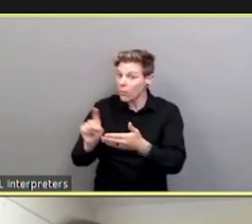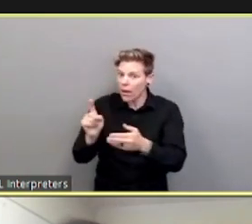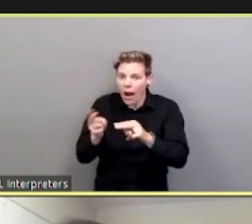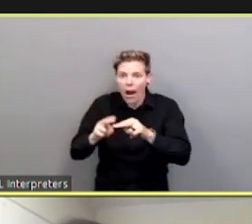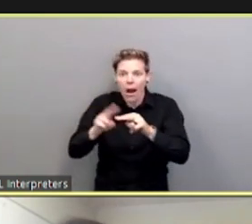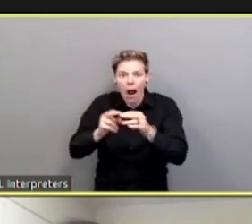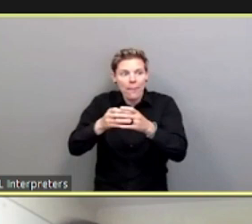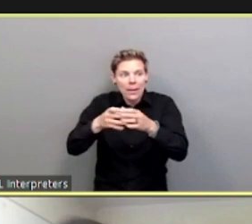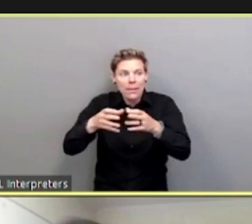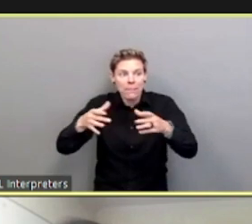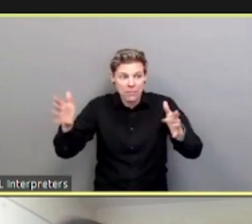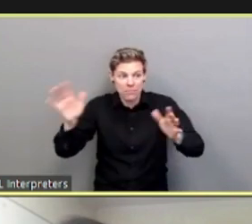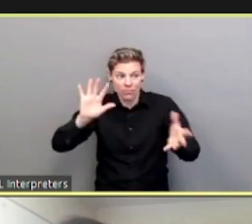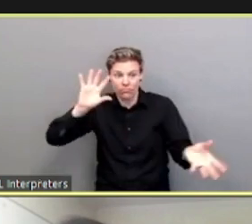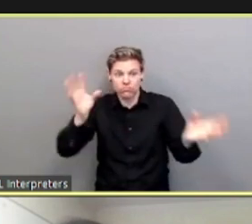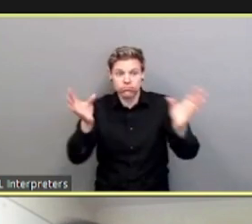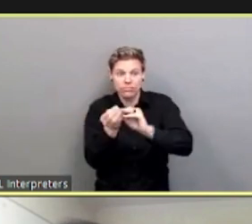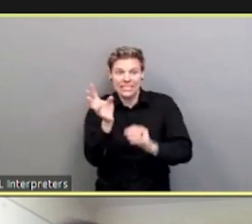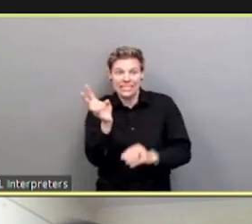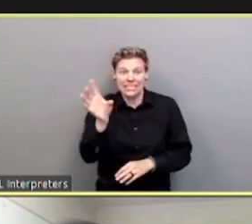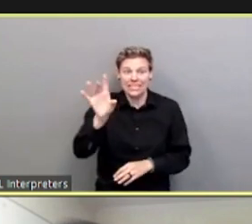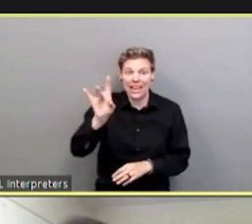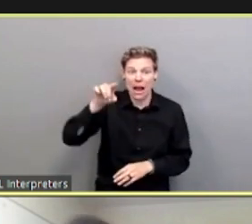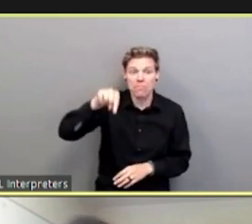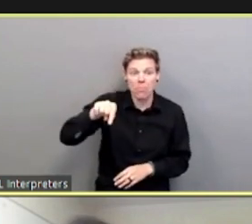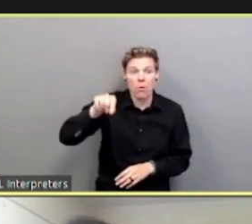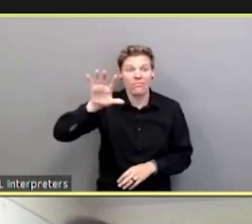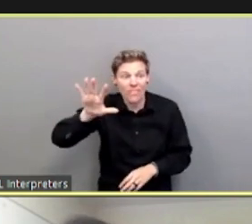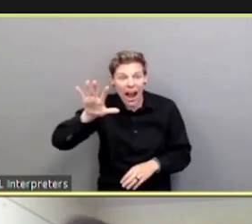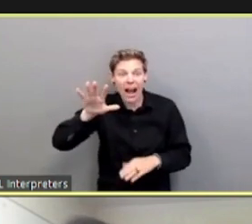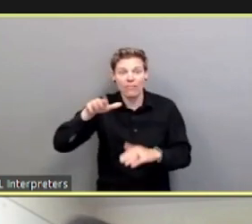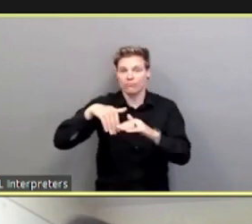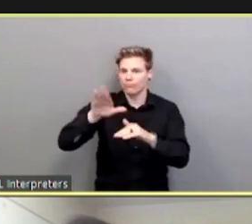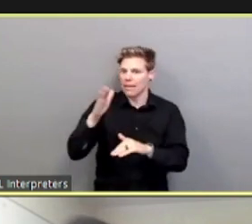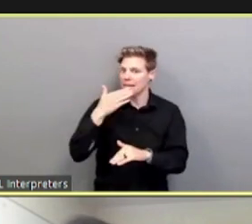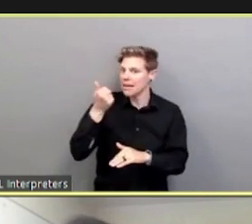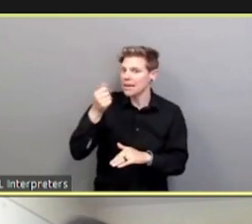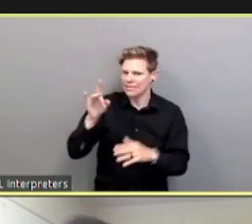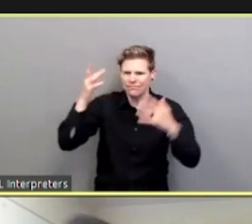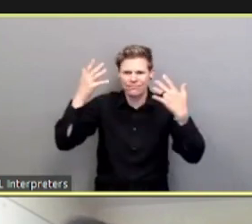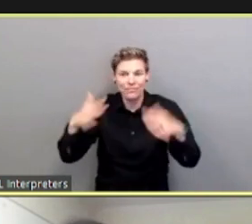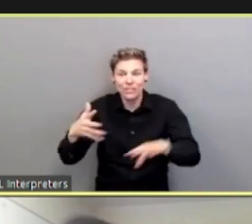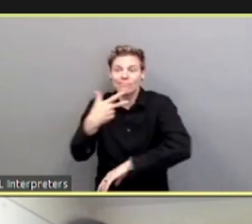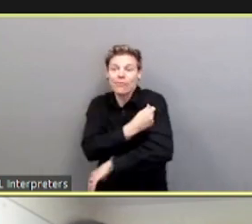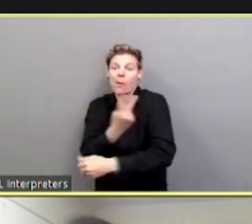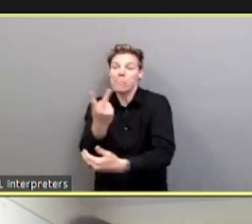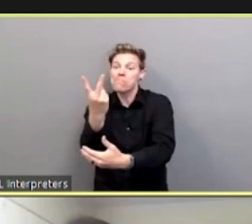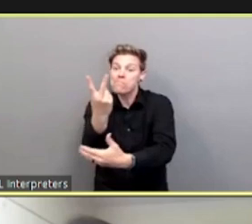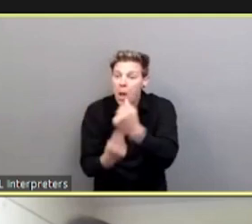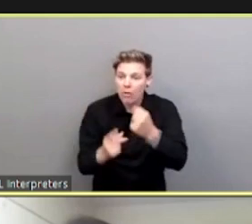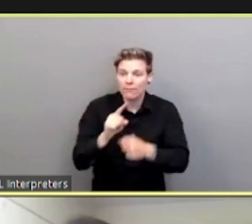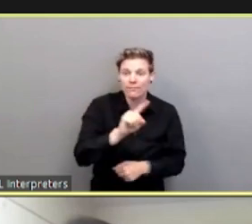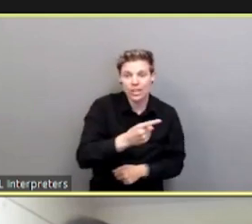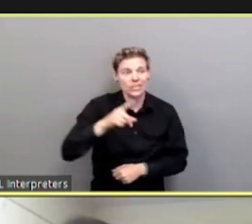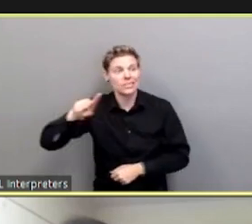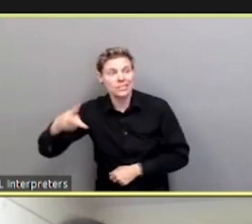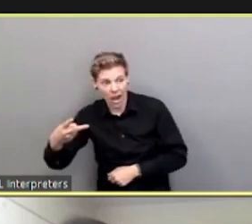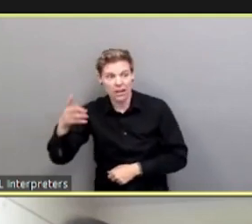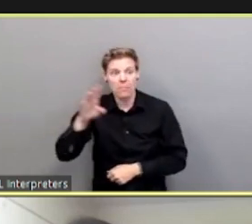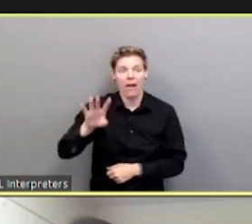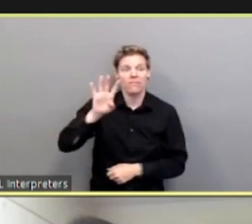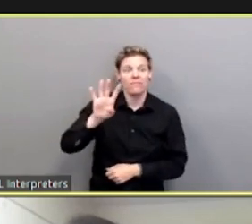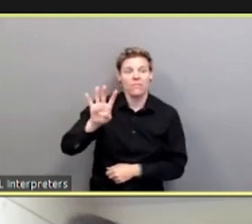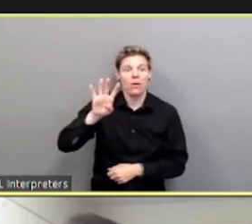68.4% of New Mexicans 18 and over fully vaccinated, and 48.9 12 to 17-year-olds who are fully